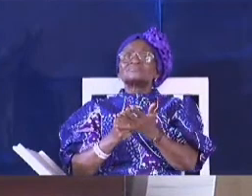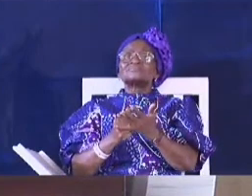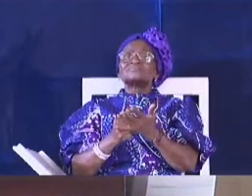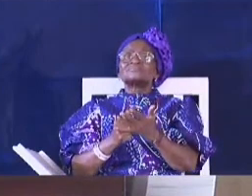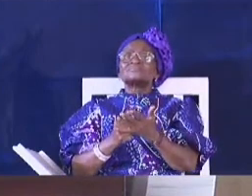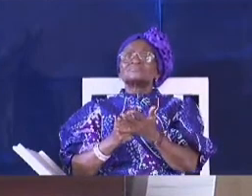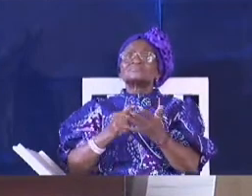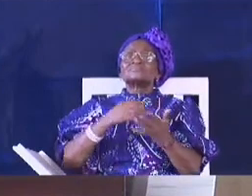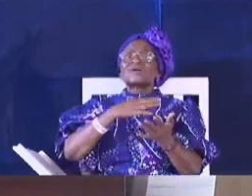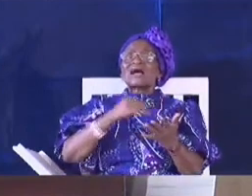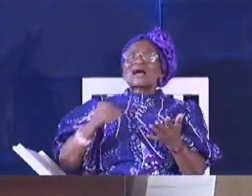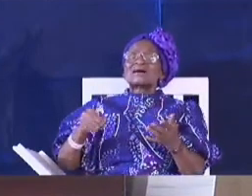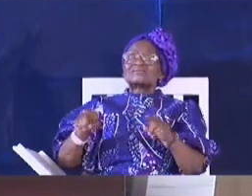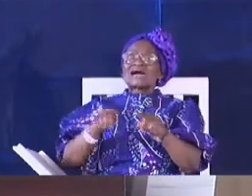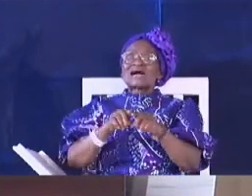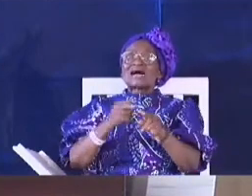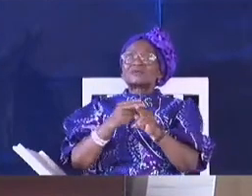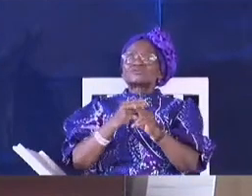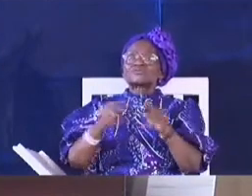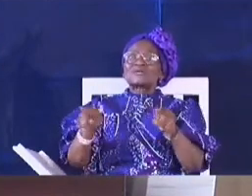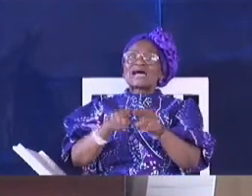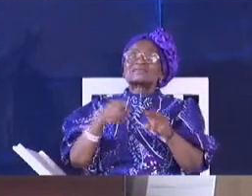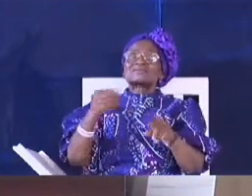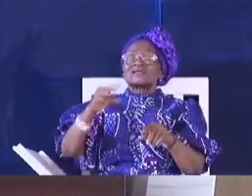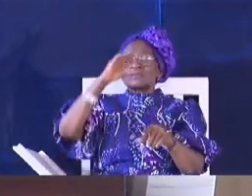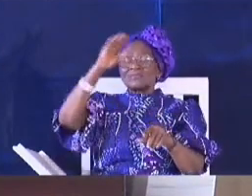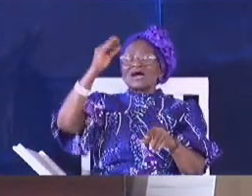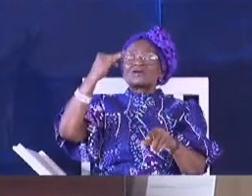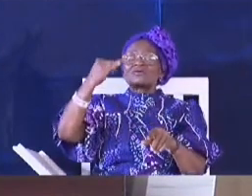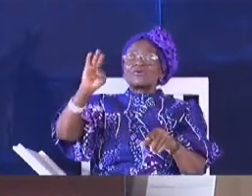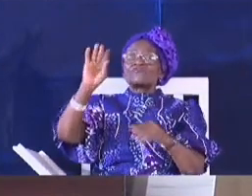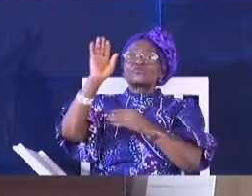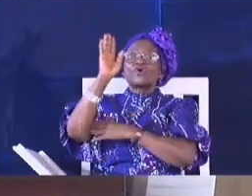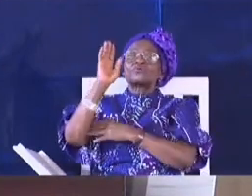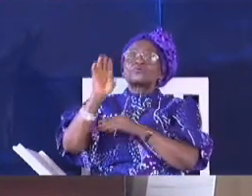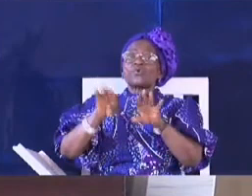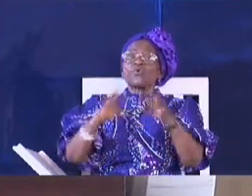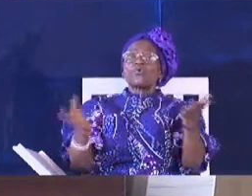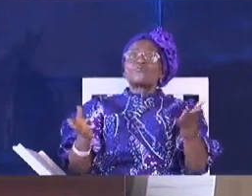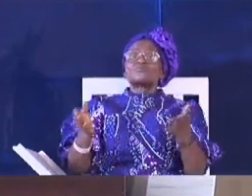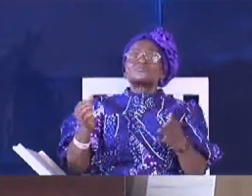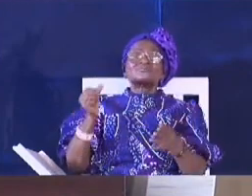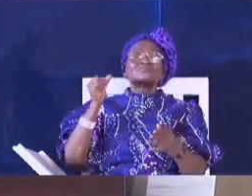And the moment the man of God opened his mouth,